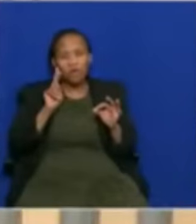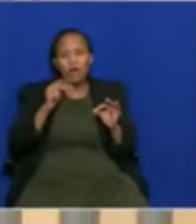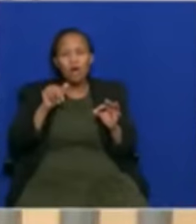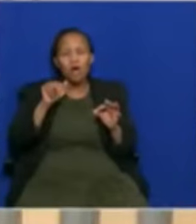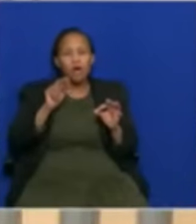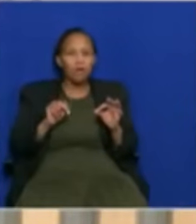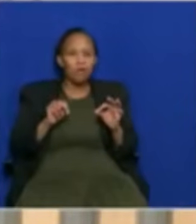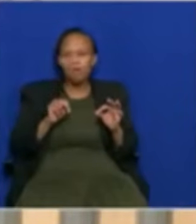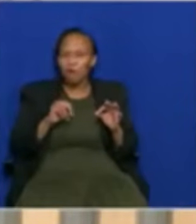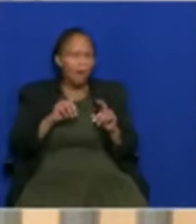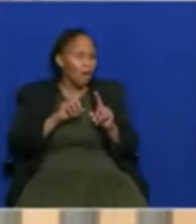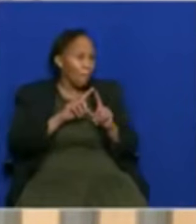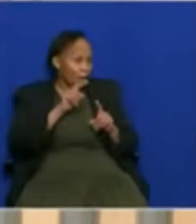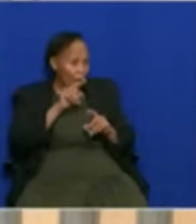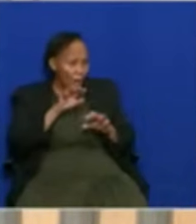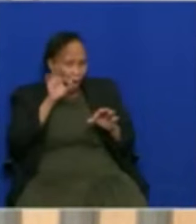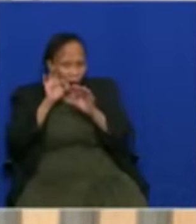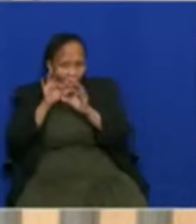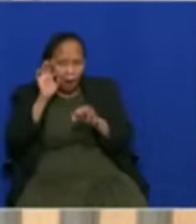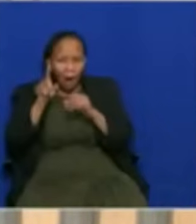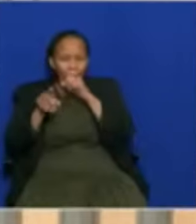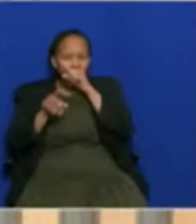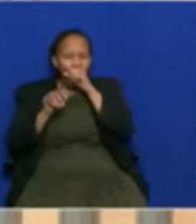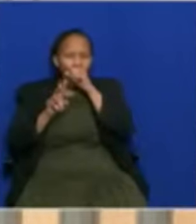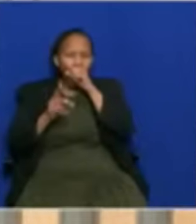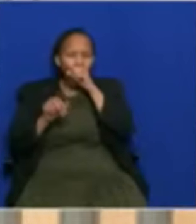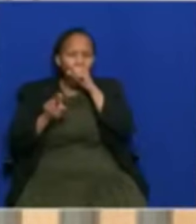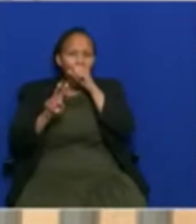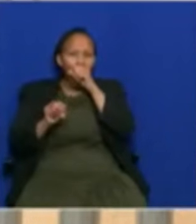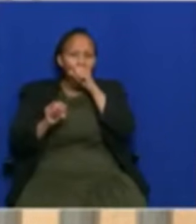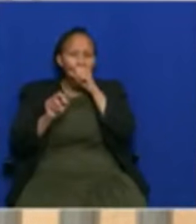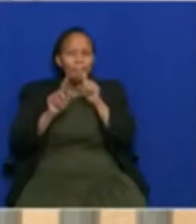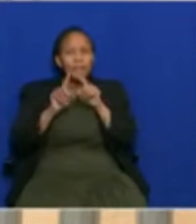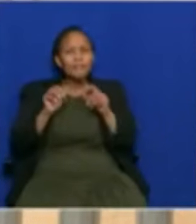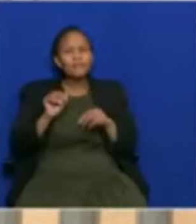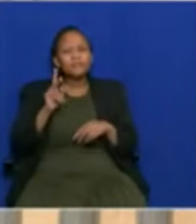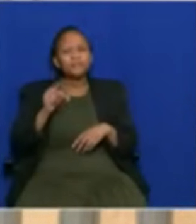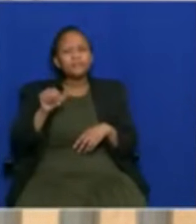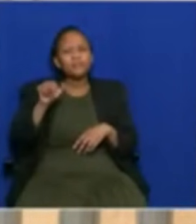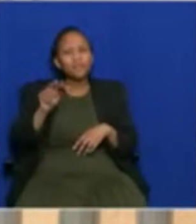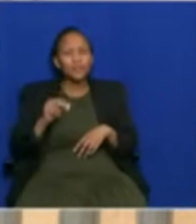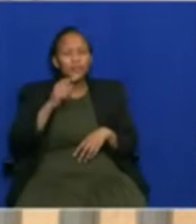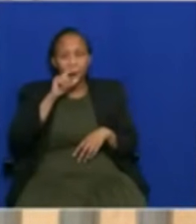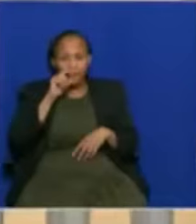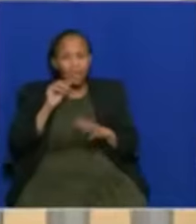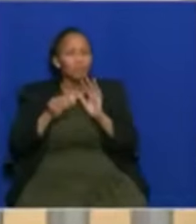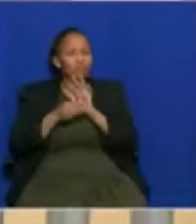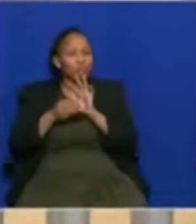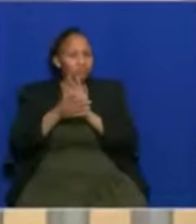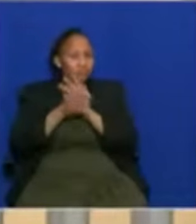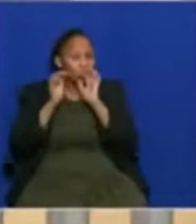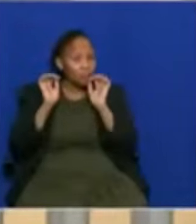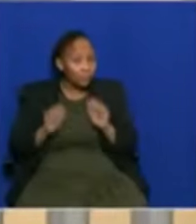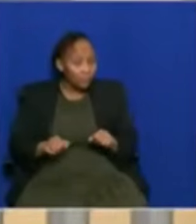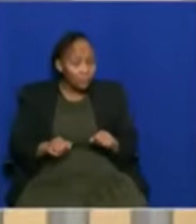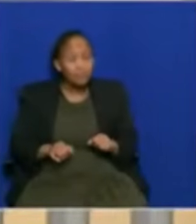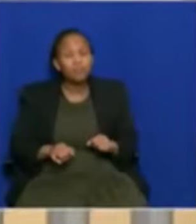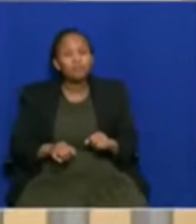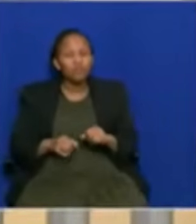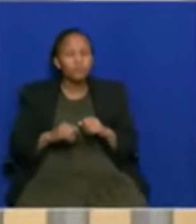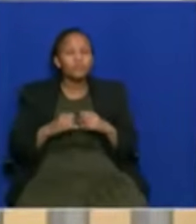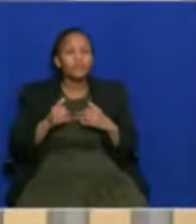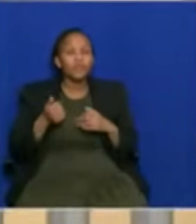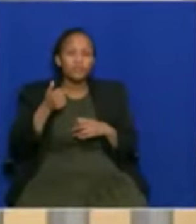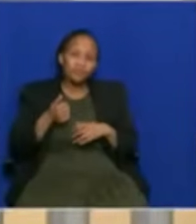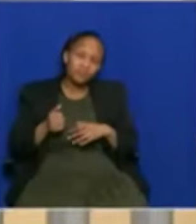one of them. The fact that Khan's name is mentioned here, but it's also mentioned here that provincial head CI, which